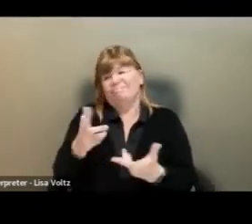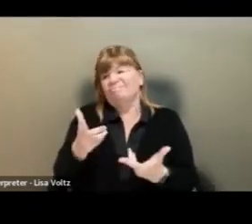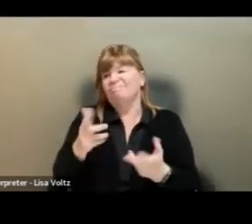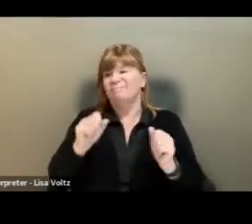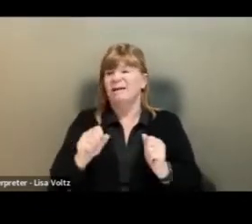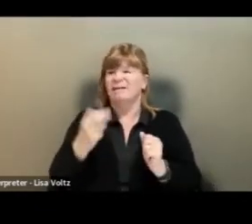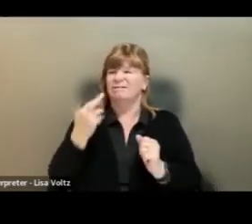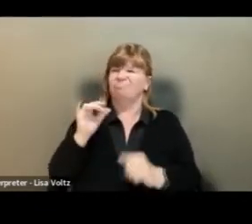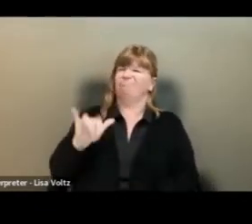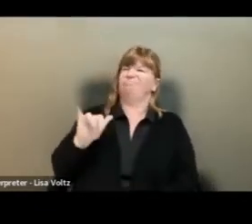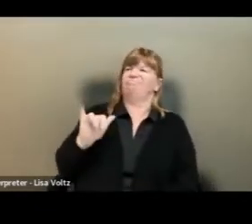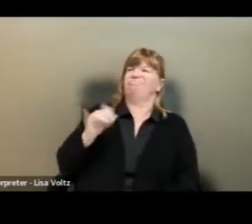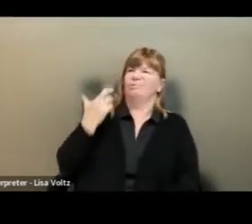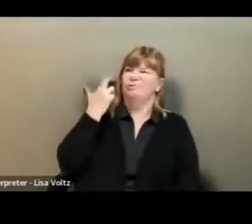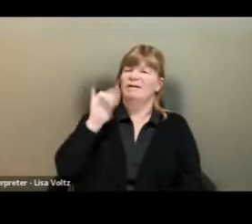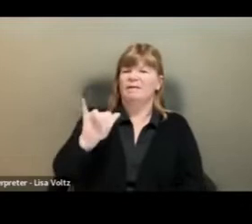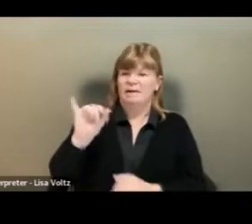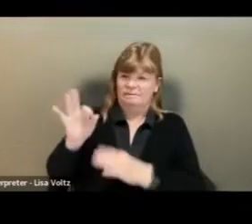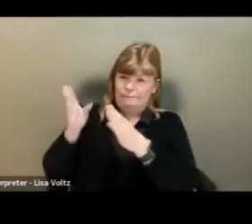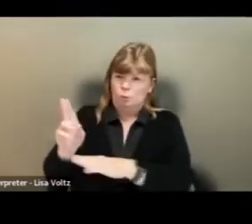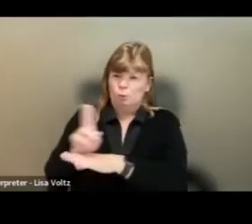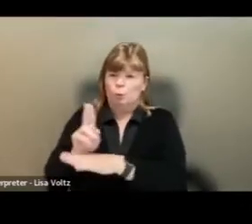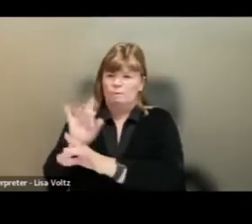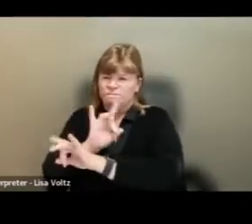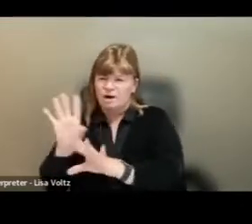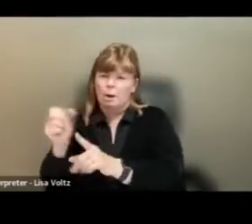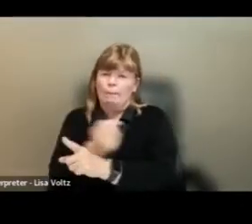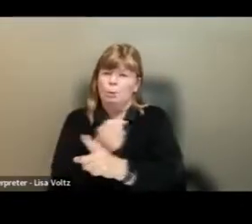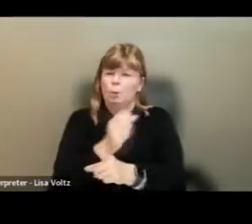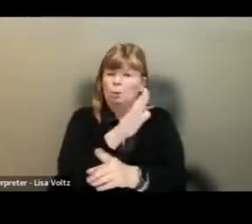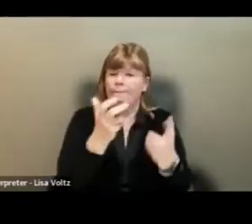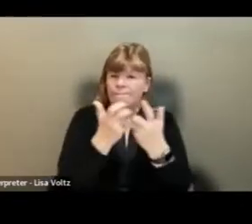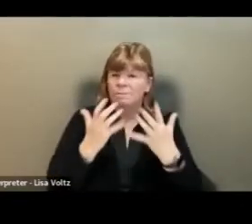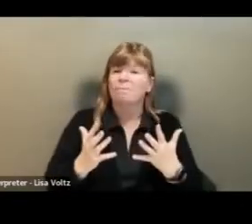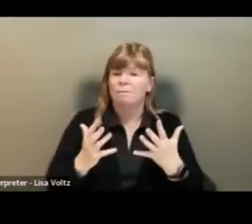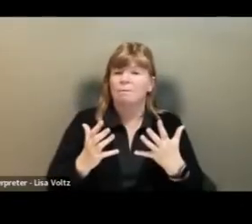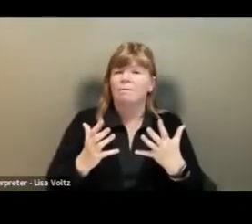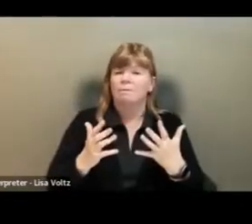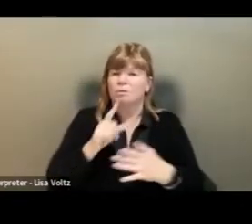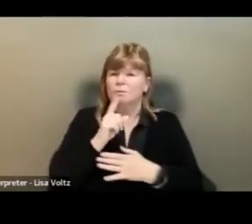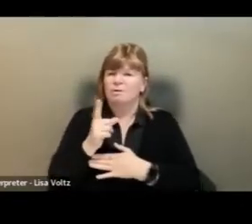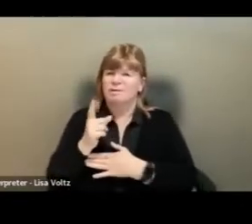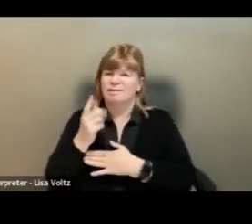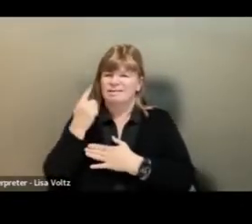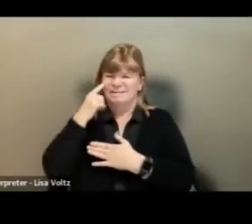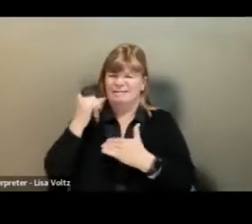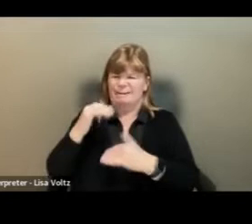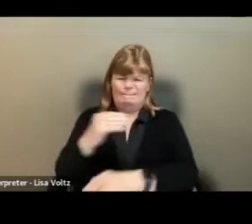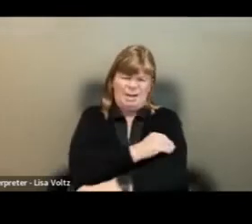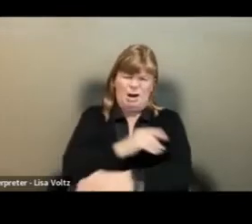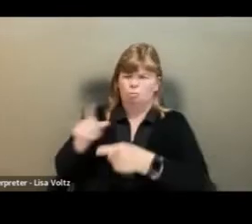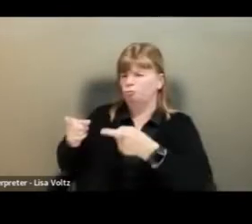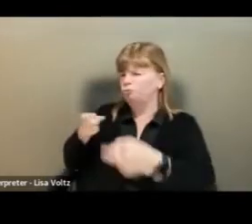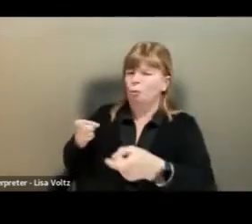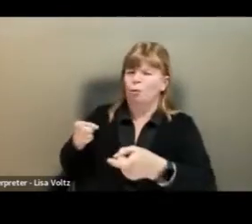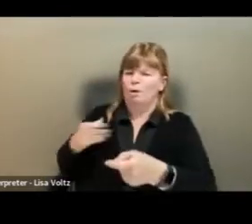if somebody uses violence or abuses their partner and really, really thinks, again, that power and control, that right